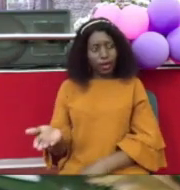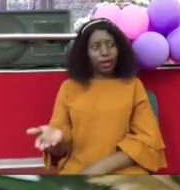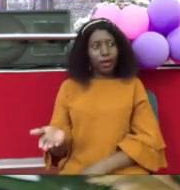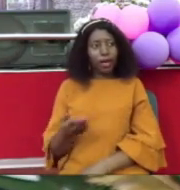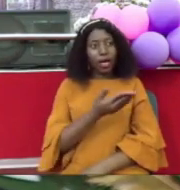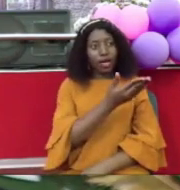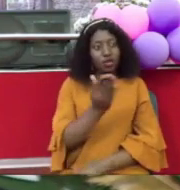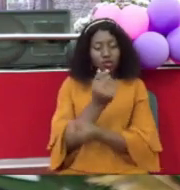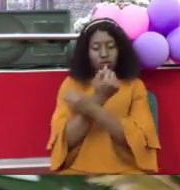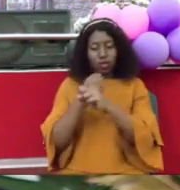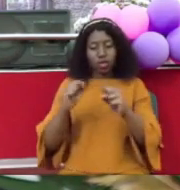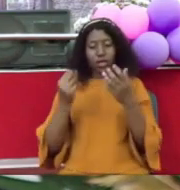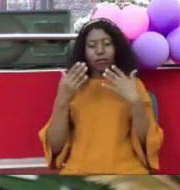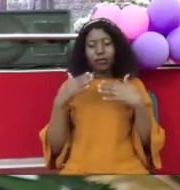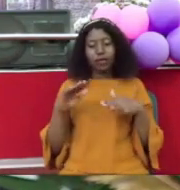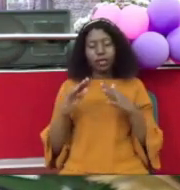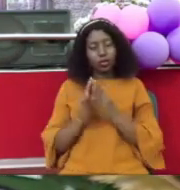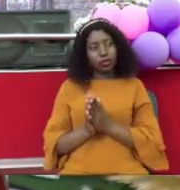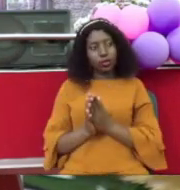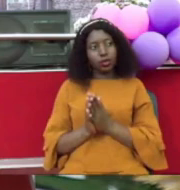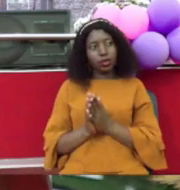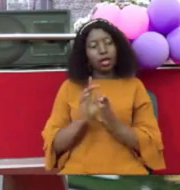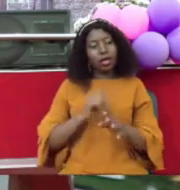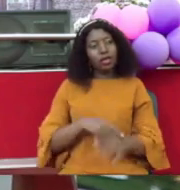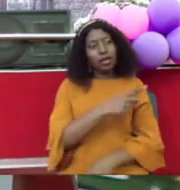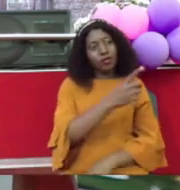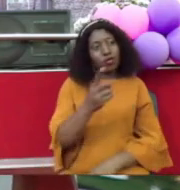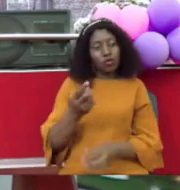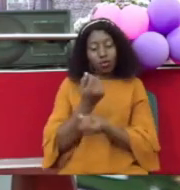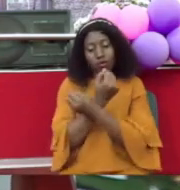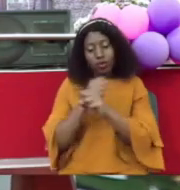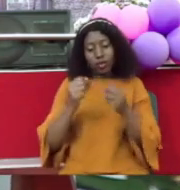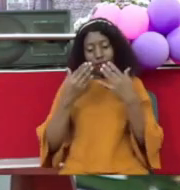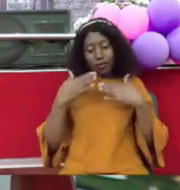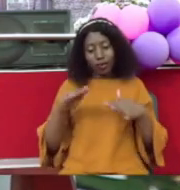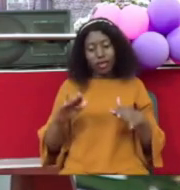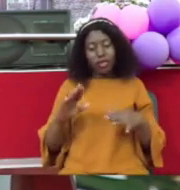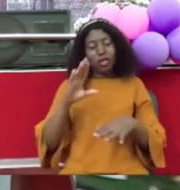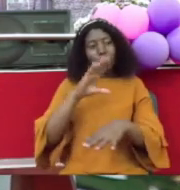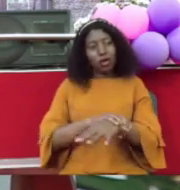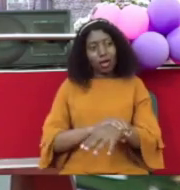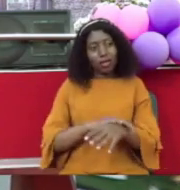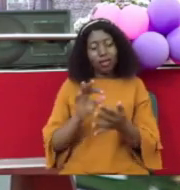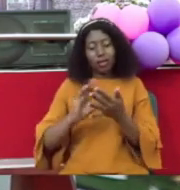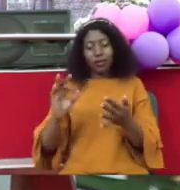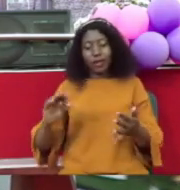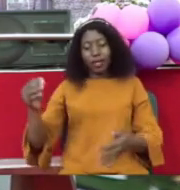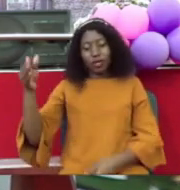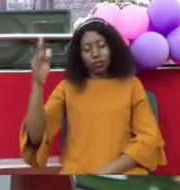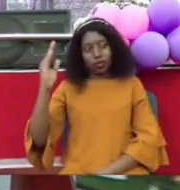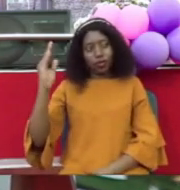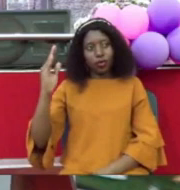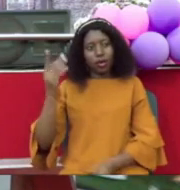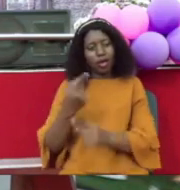saved, kama uko hapa na umeokoka, when you are saved, you receive the Spirit of God. Ukiokoka, unapata roho wa Mungu. But you have to